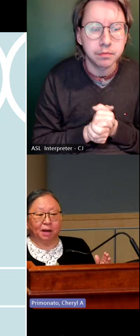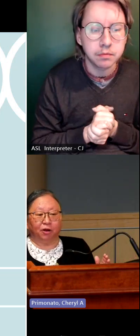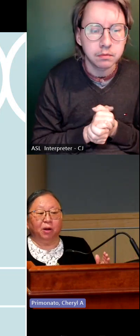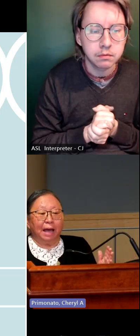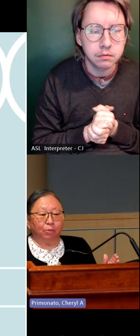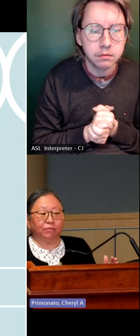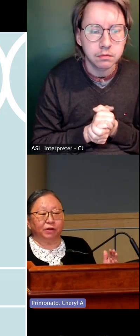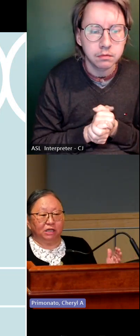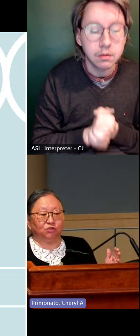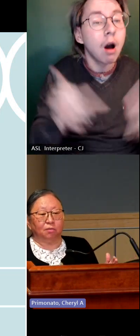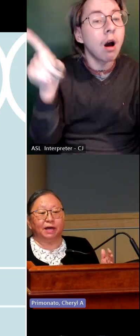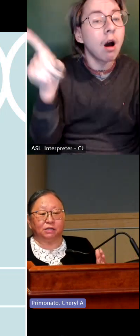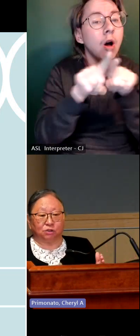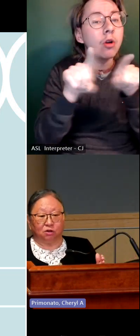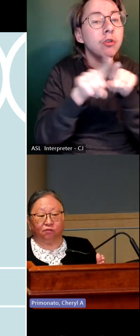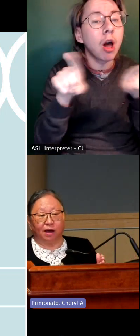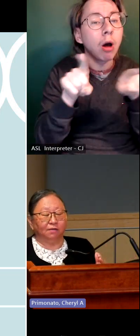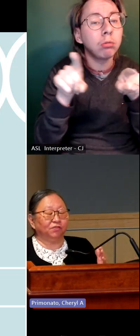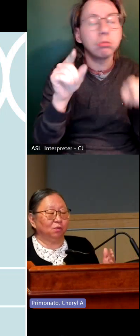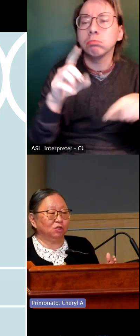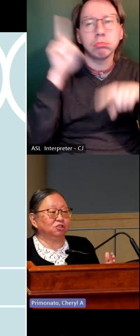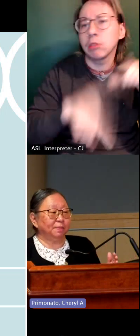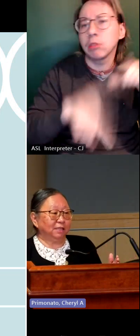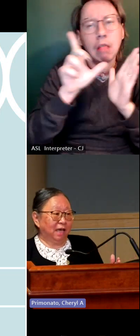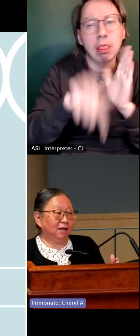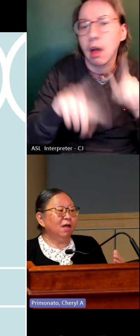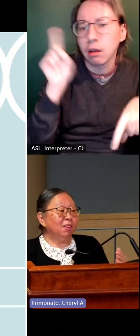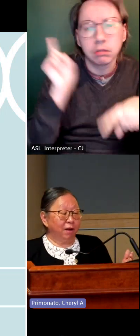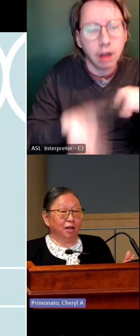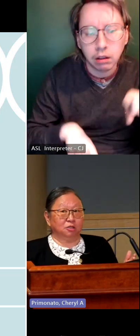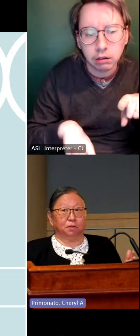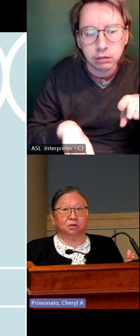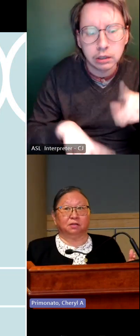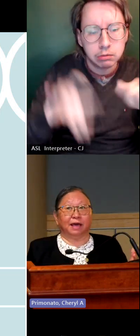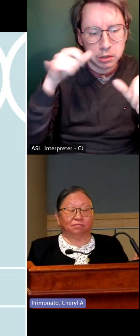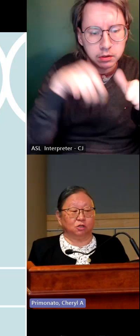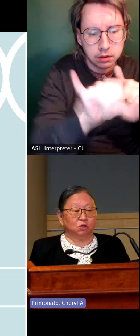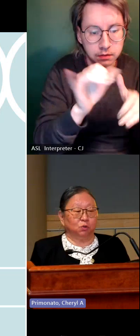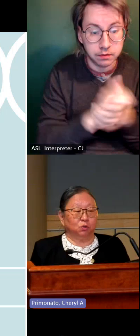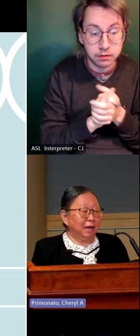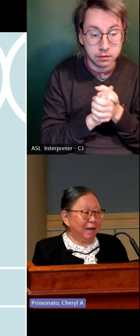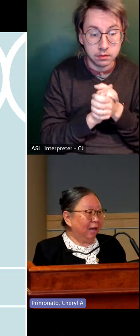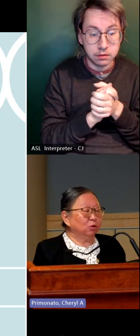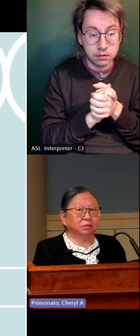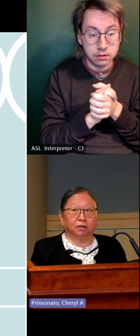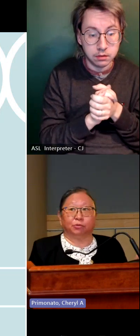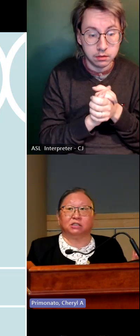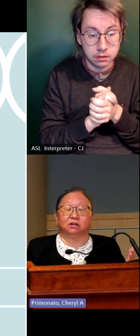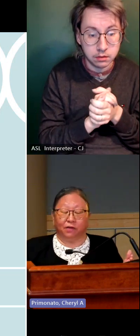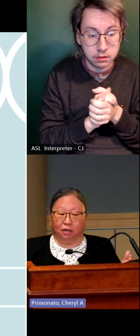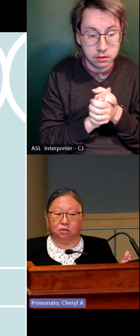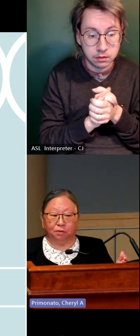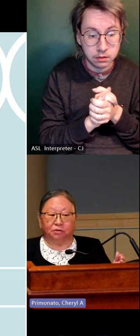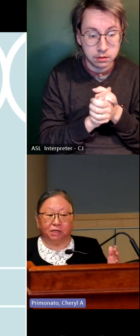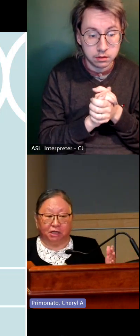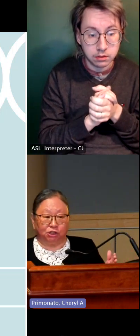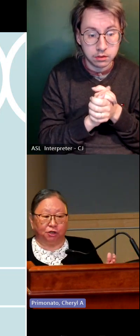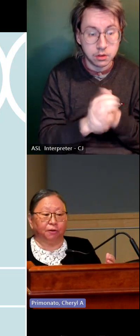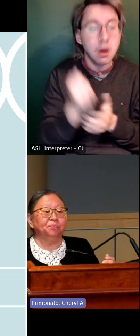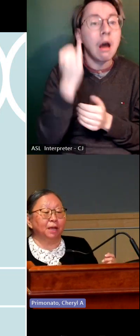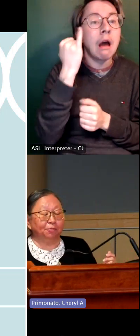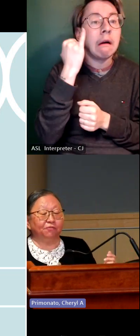not expire. However, each firm that is certified, if they wish to maintain their eligibility, they have to do an annual declaration of